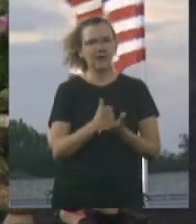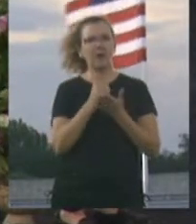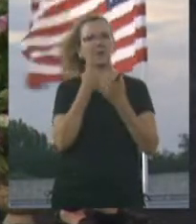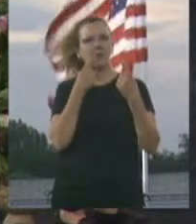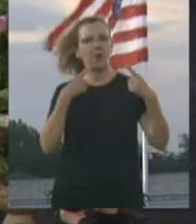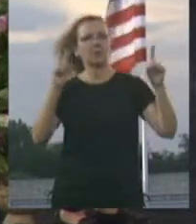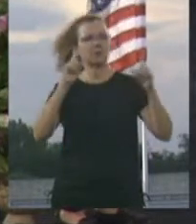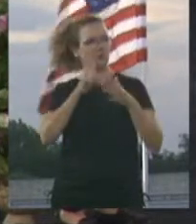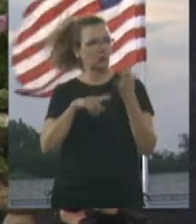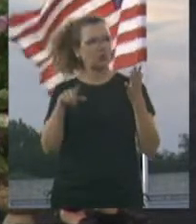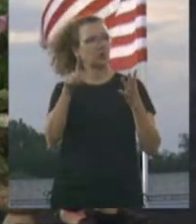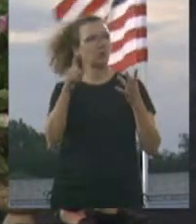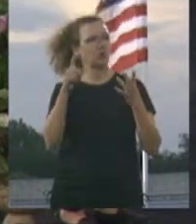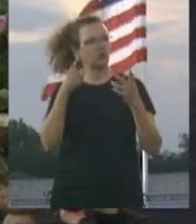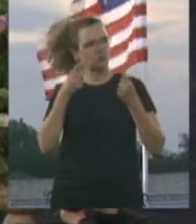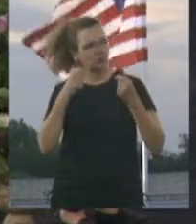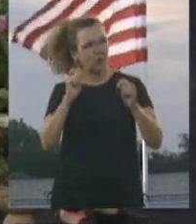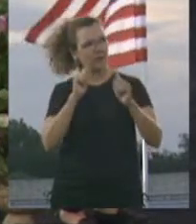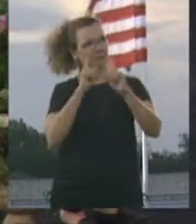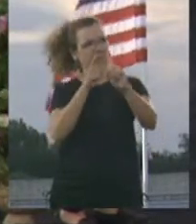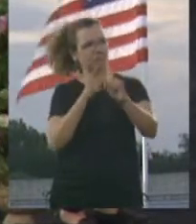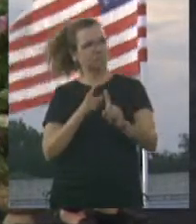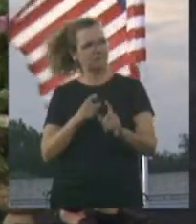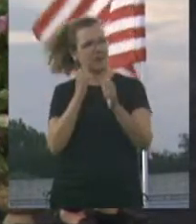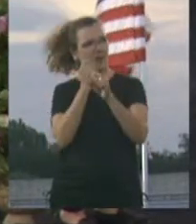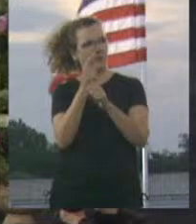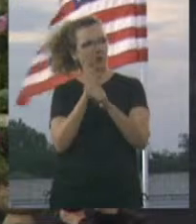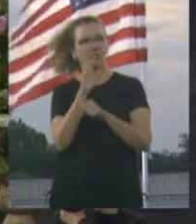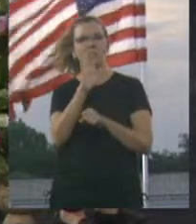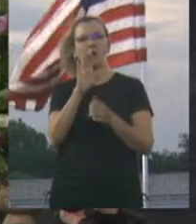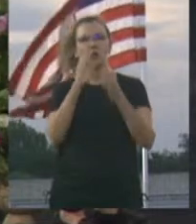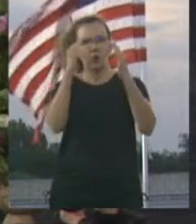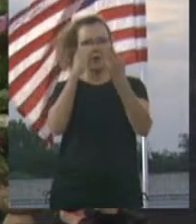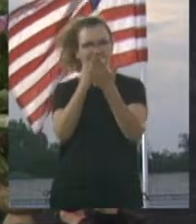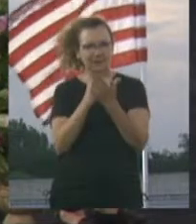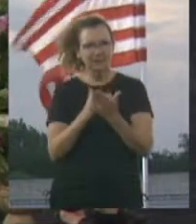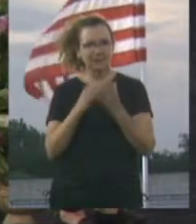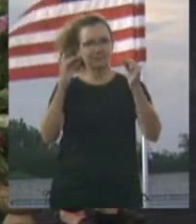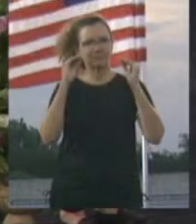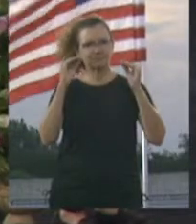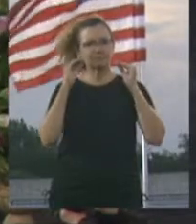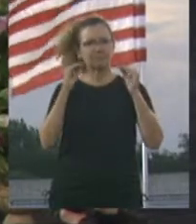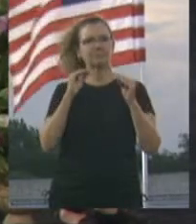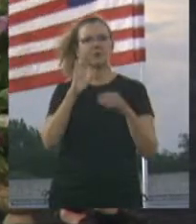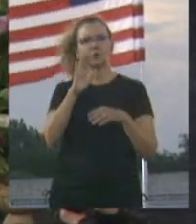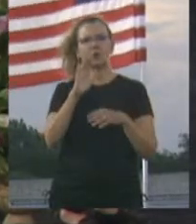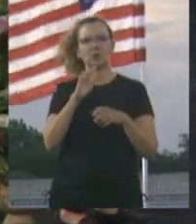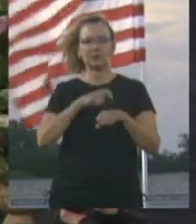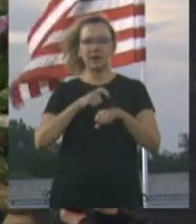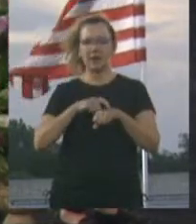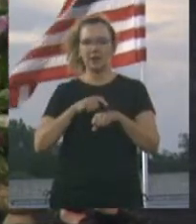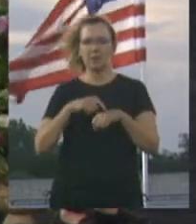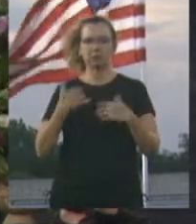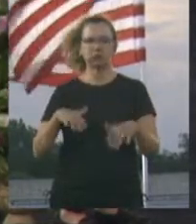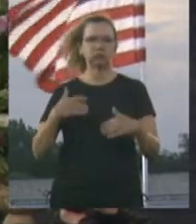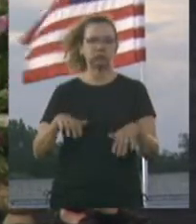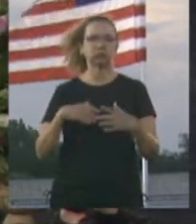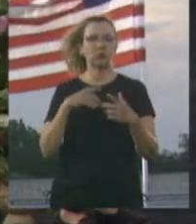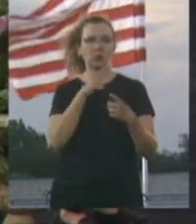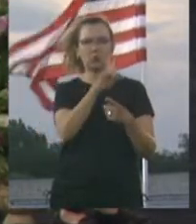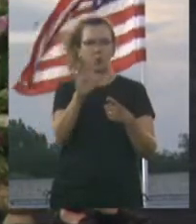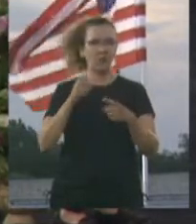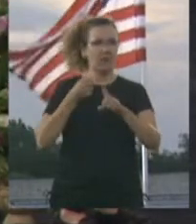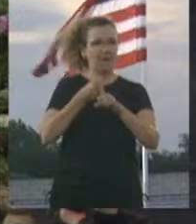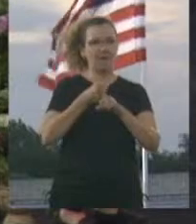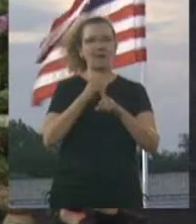set out to do each year. The lessons you've taught us, the role models each of you are, and the devotion and time you put in, those efforts